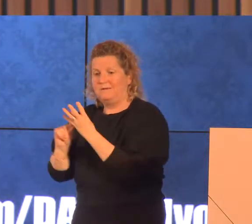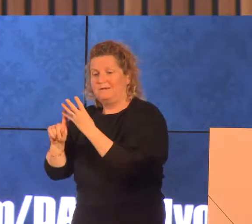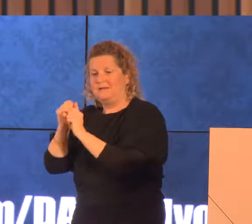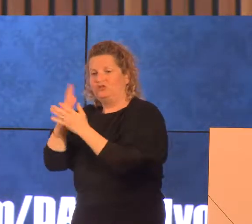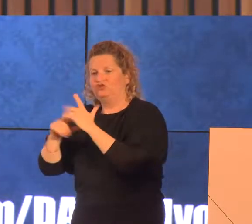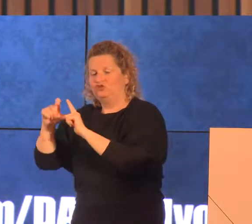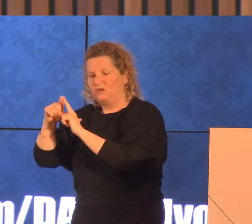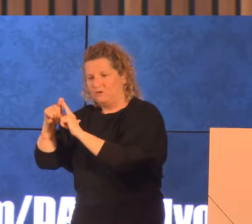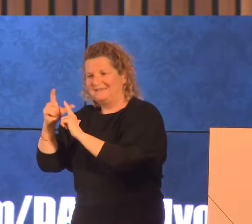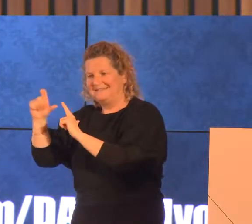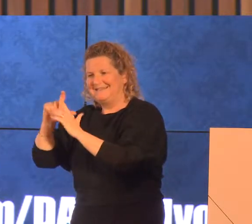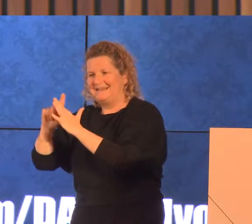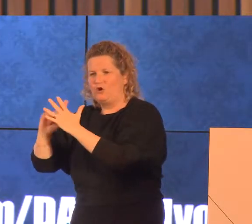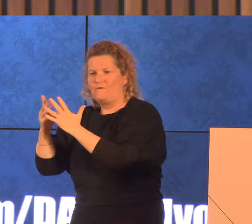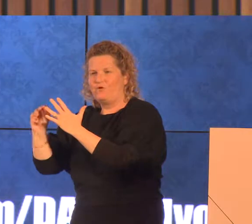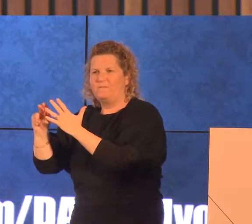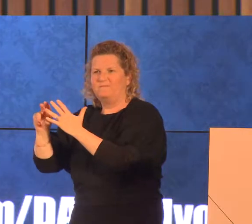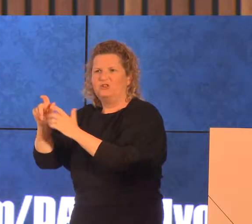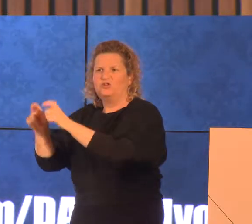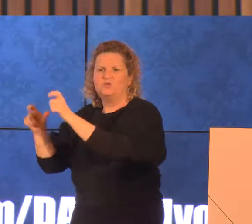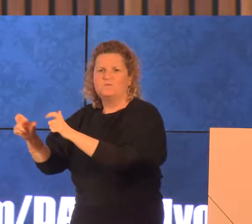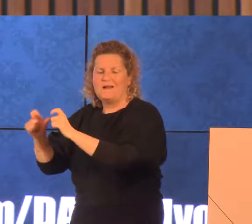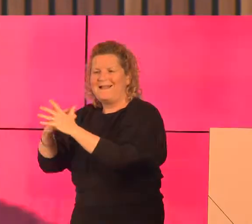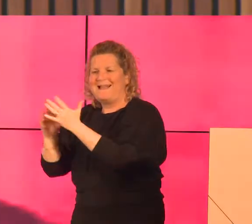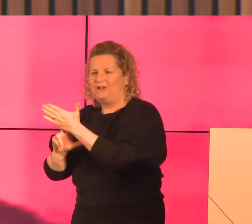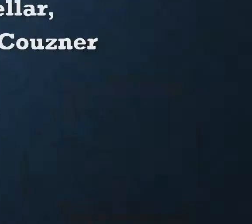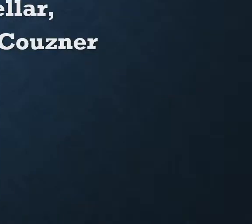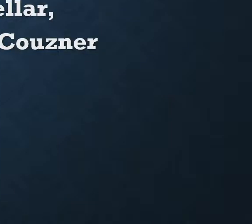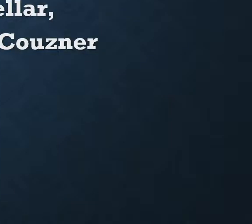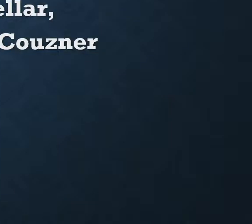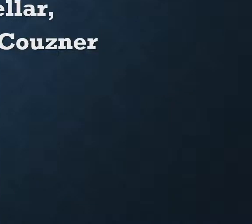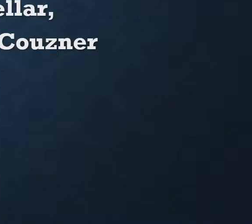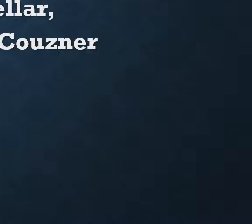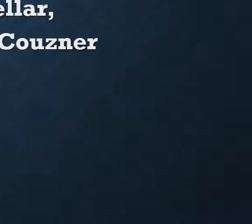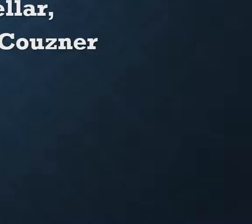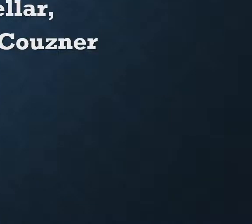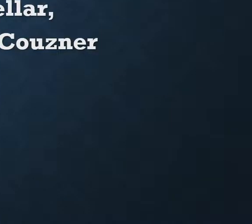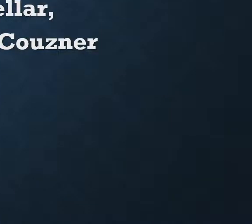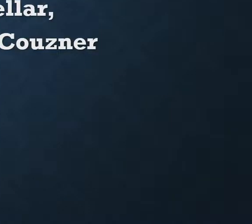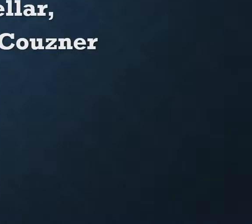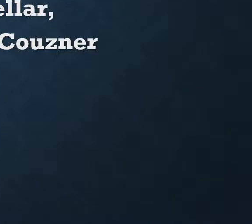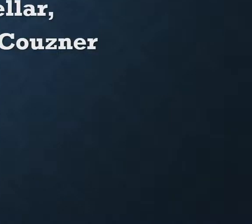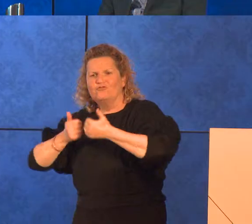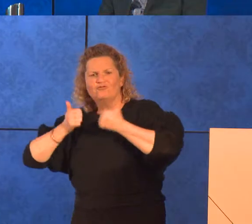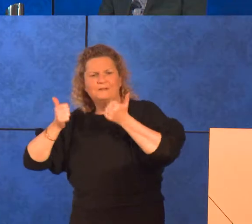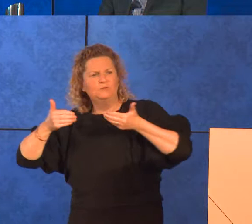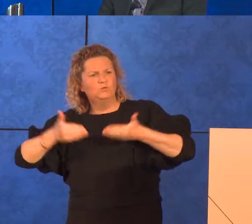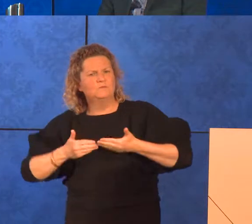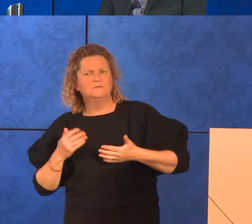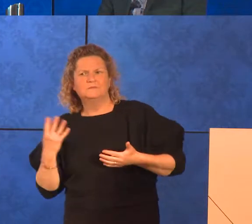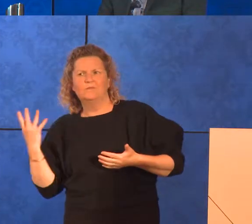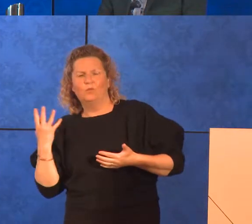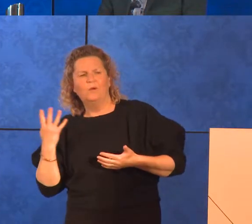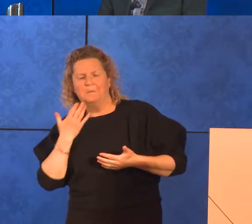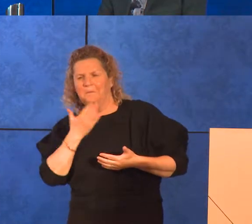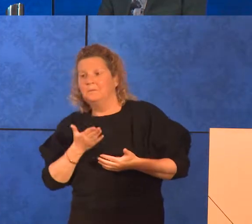Gerard Brody, CEO of the Consumer Action Law Centre. Please welcome our panel. Thank you for that great introduction, Wayne. We're